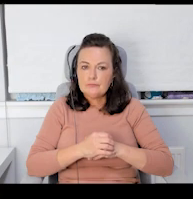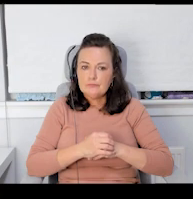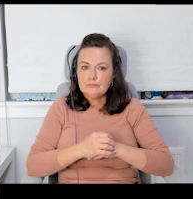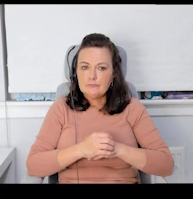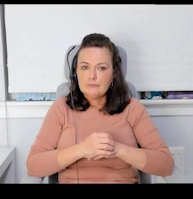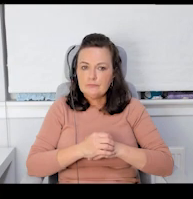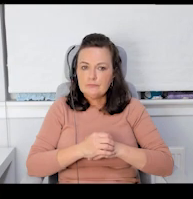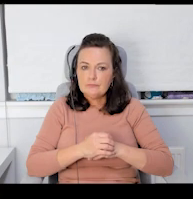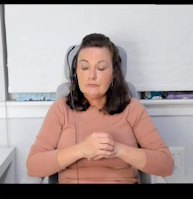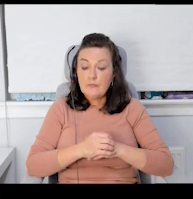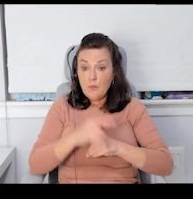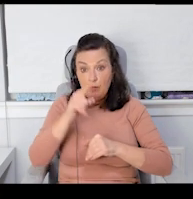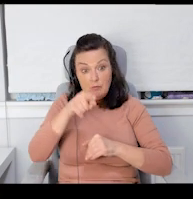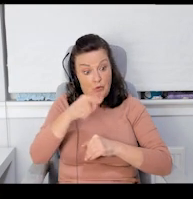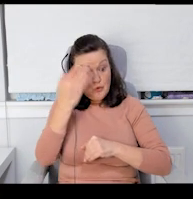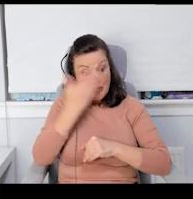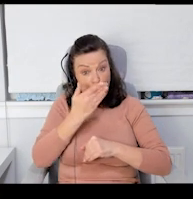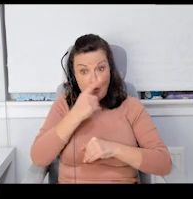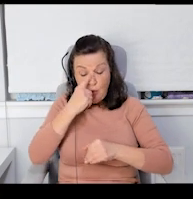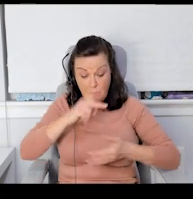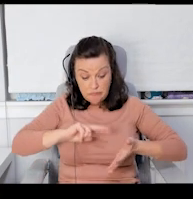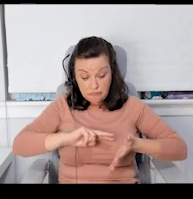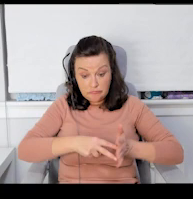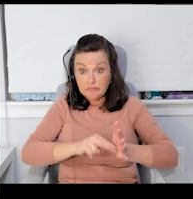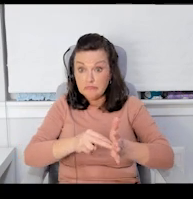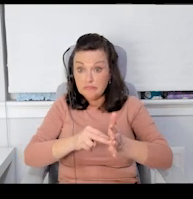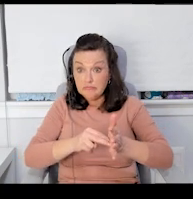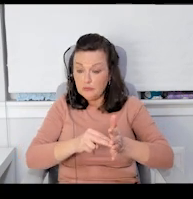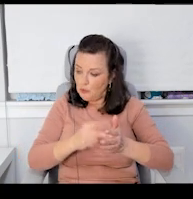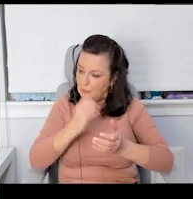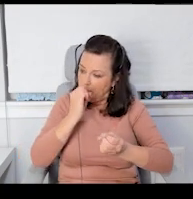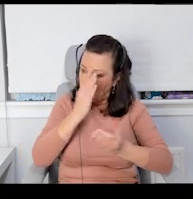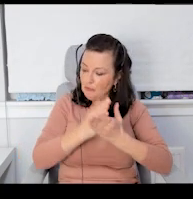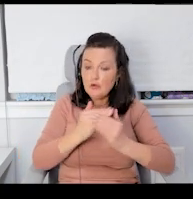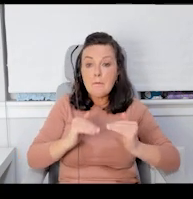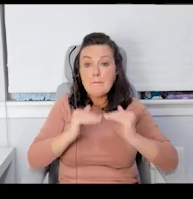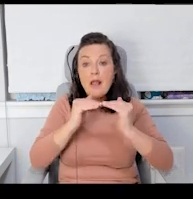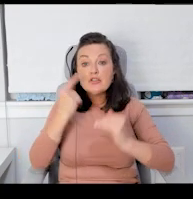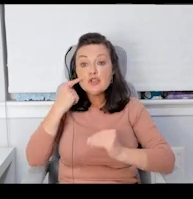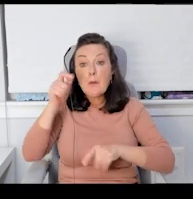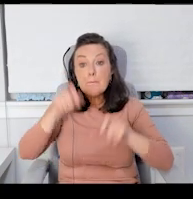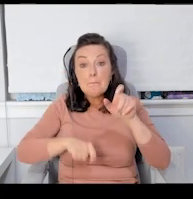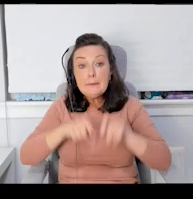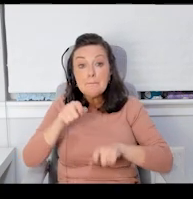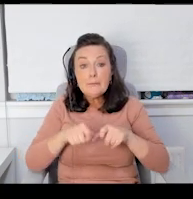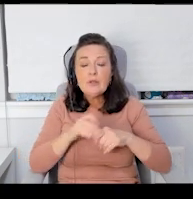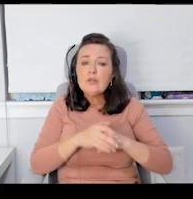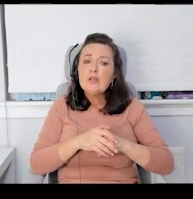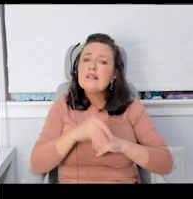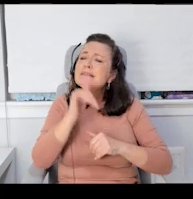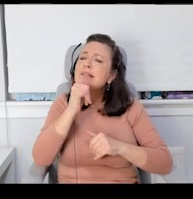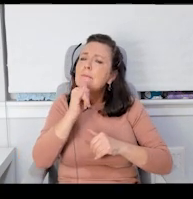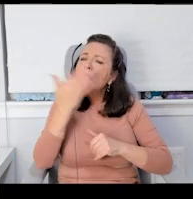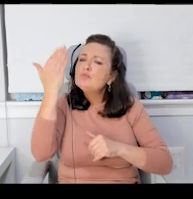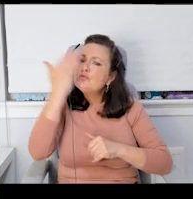for being in the plans for young people. When you start then embedding it into your school, in terms of you're doing it within your